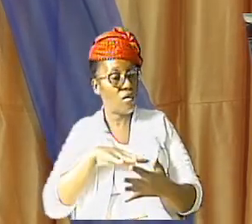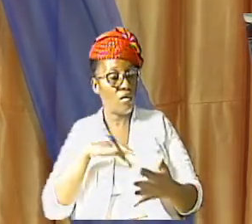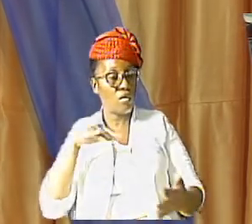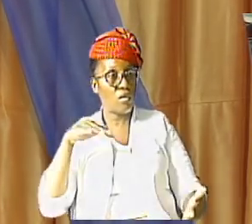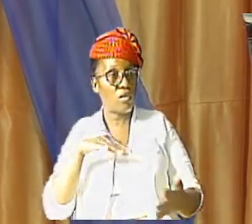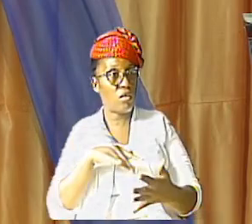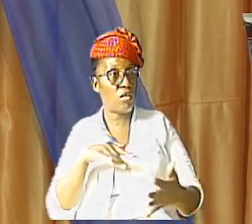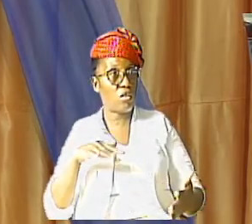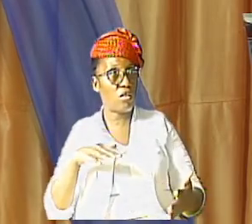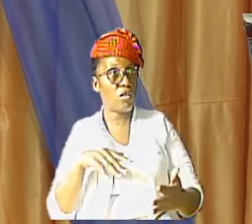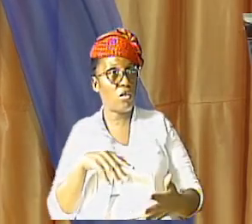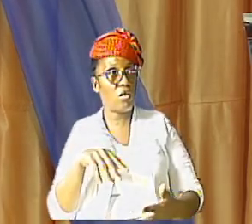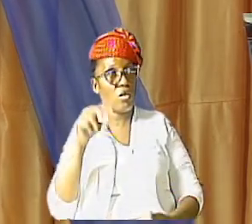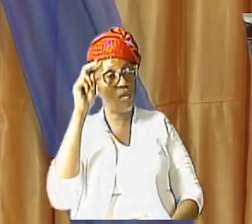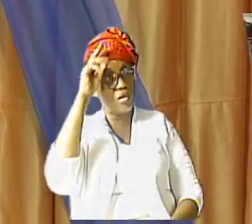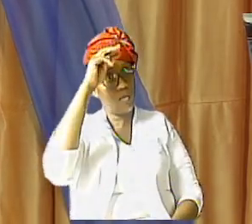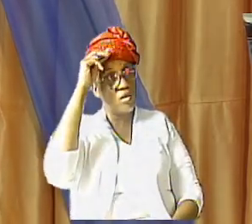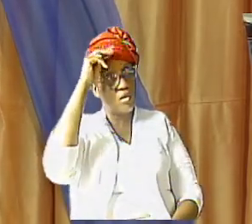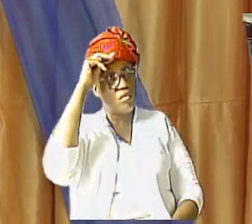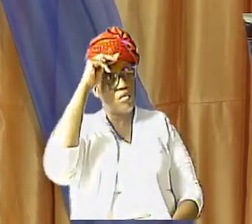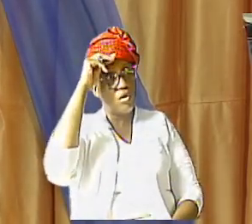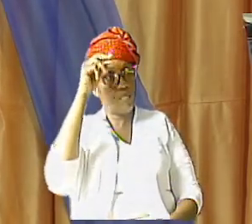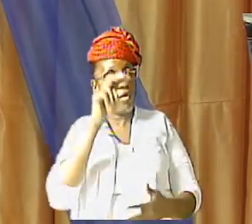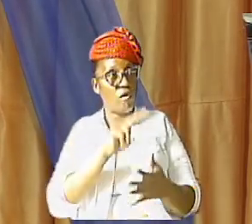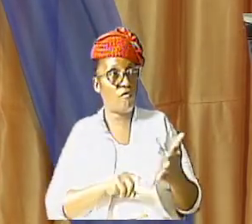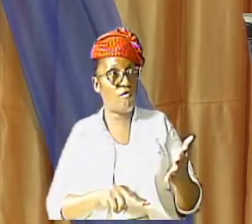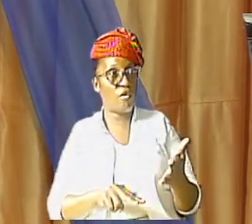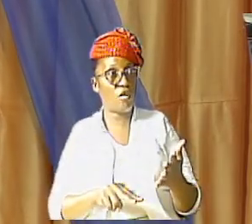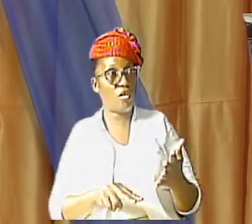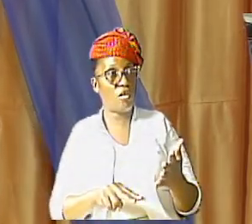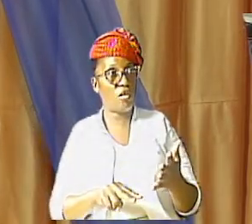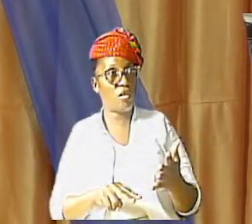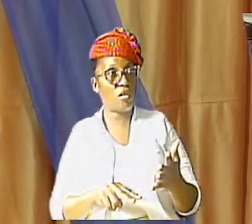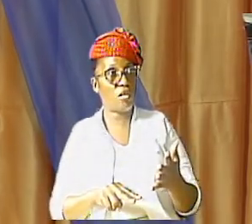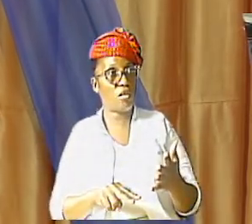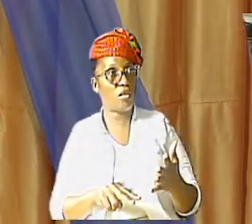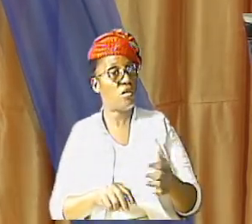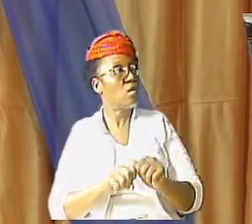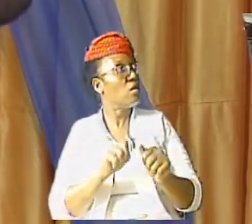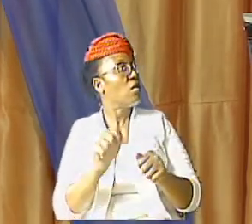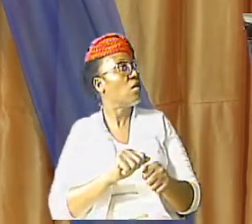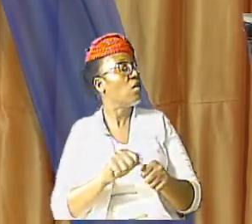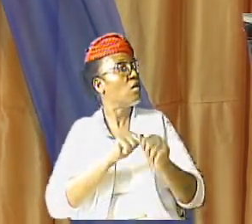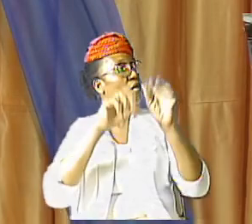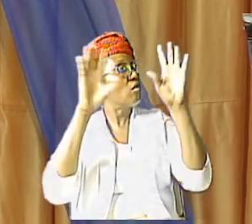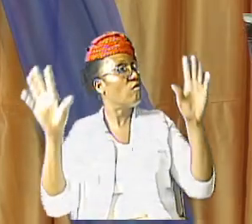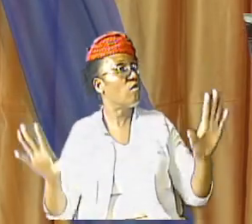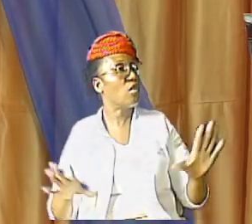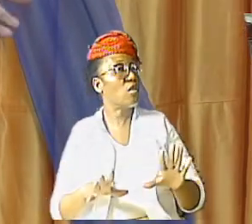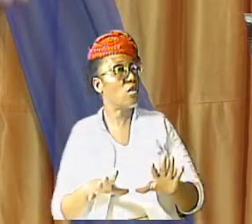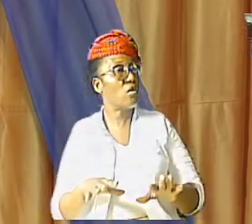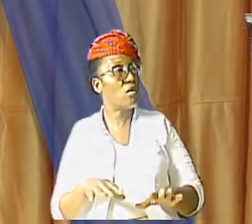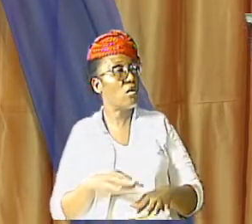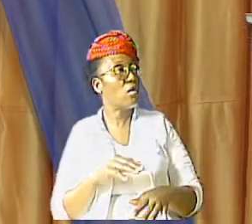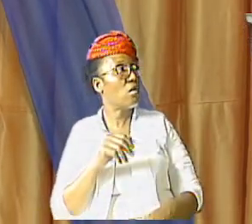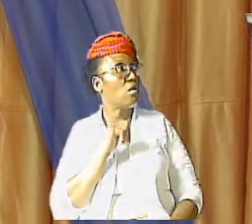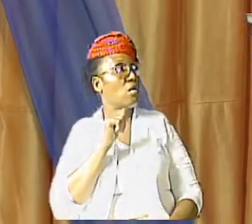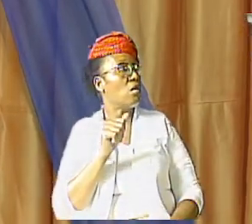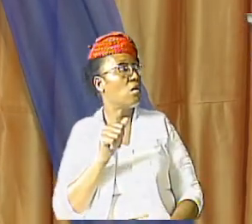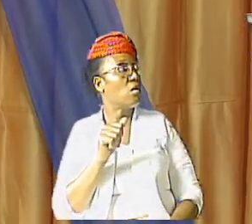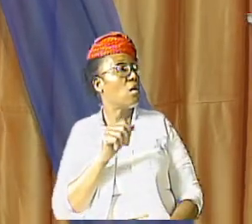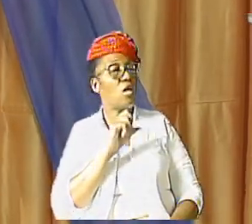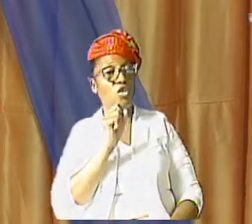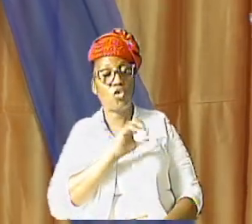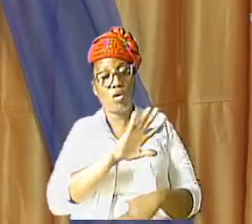to study the memory verses that they get every Sunday. I'm not sure if all the classes do it, but they would like me to